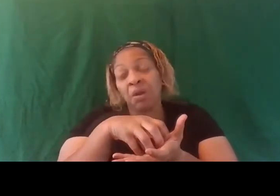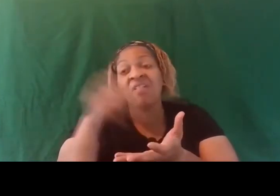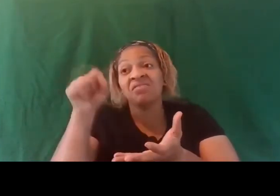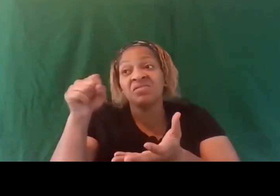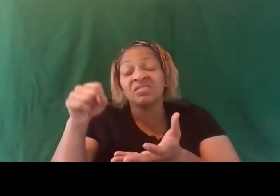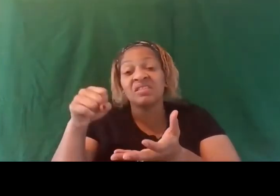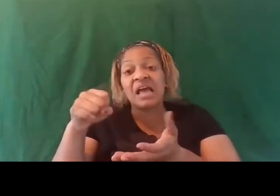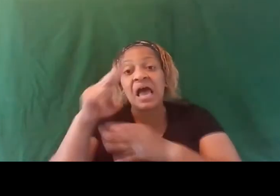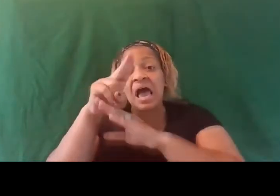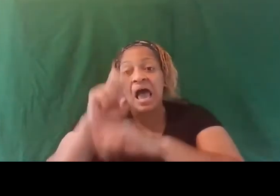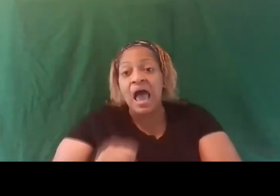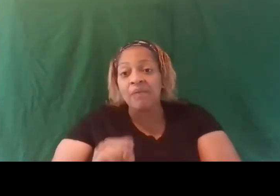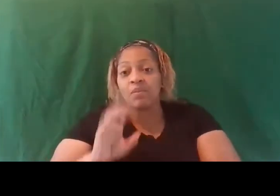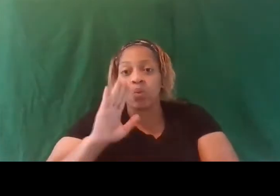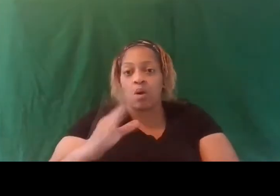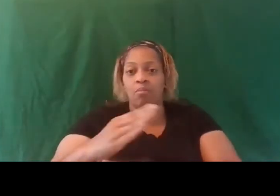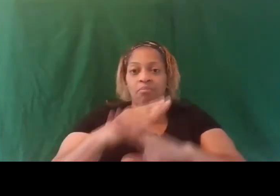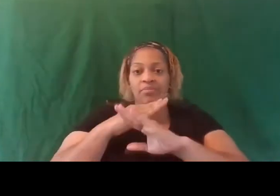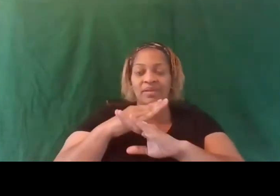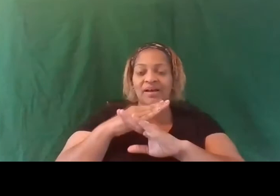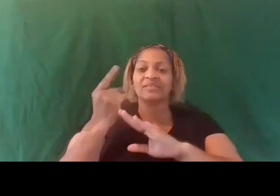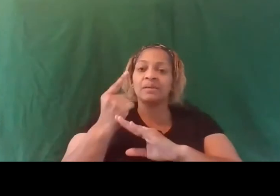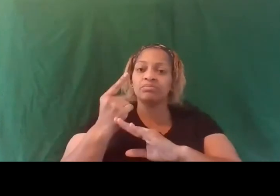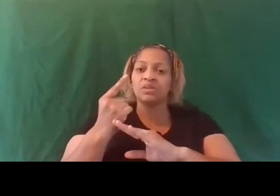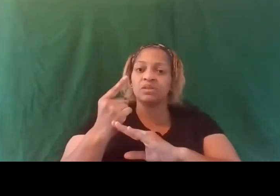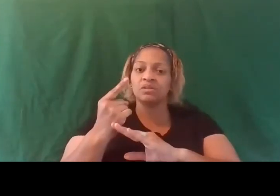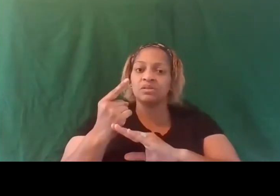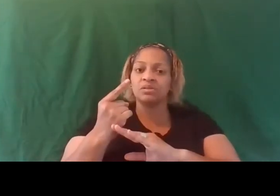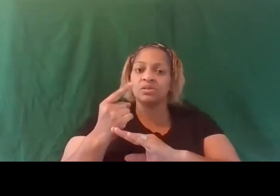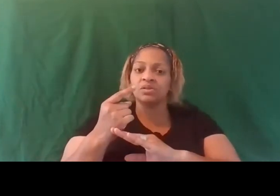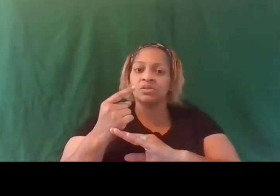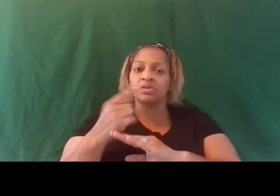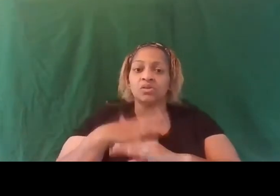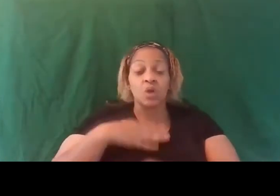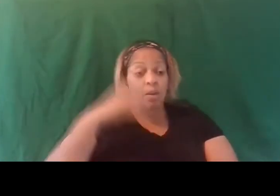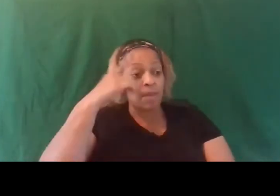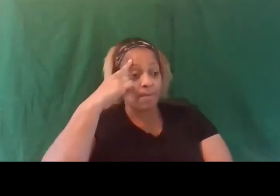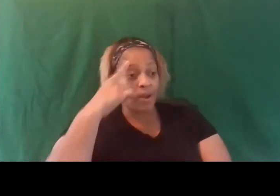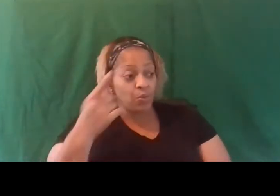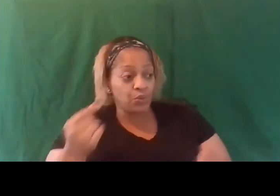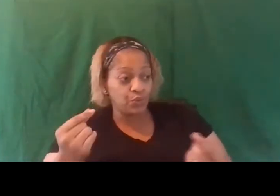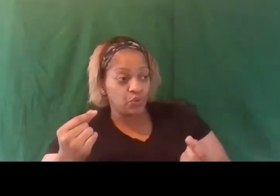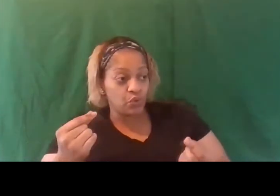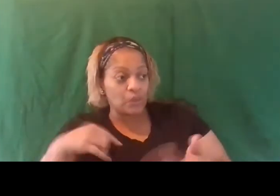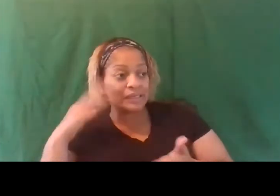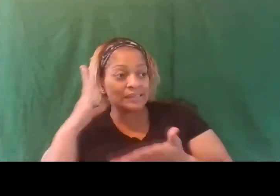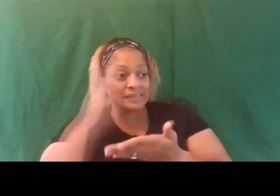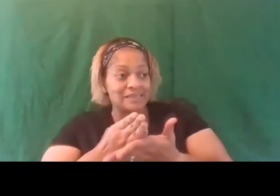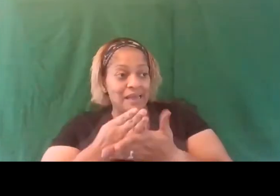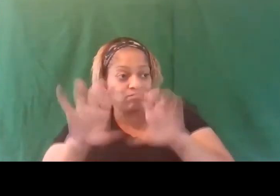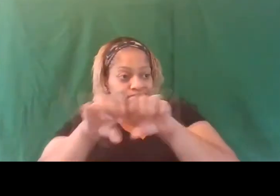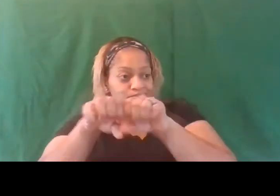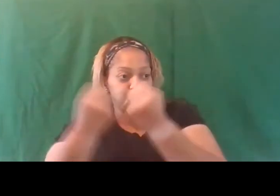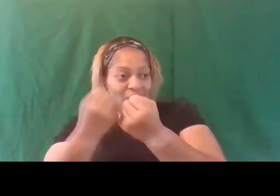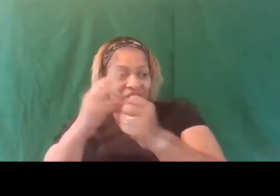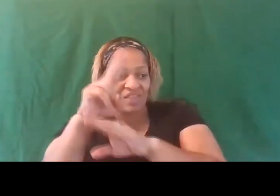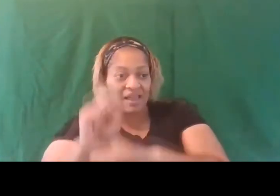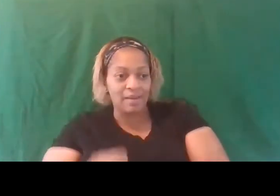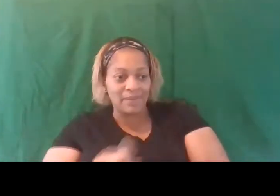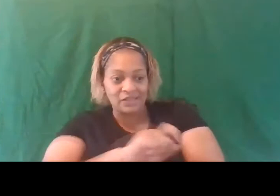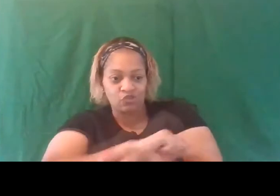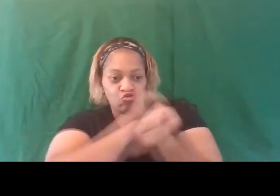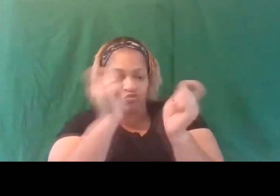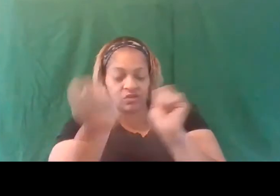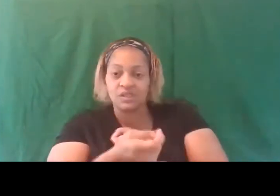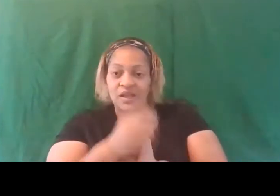block something that I desire in my life. So what is mine to do? Break that habit, release that habit, transcend that habit,